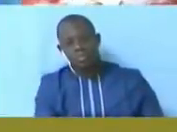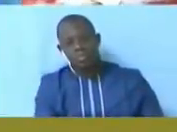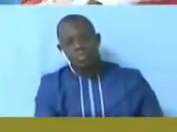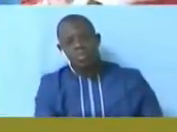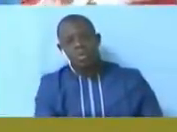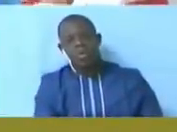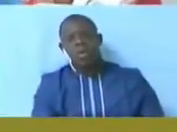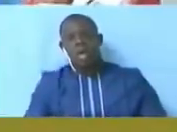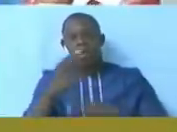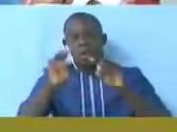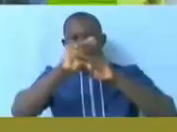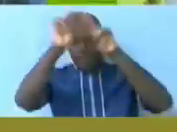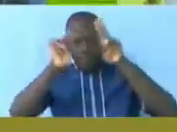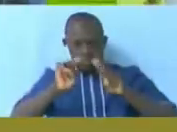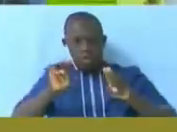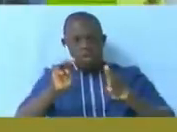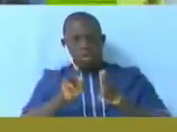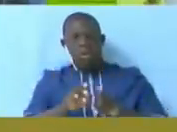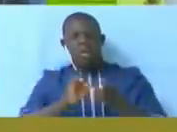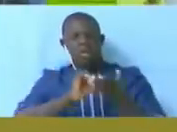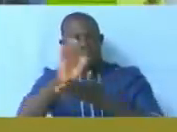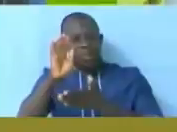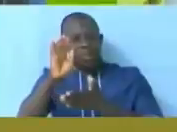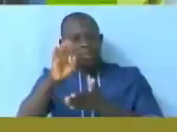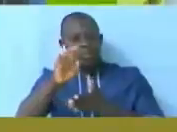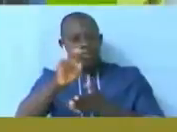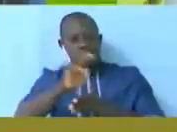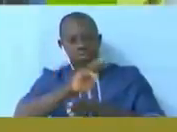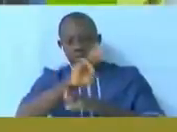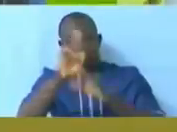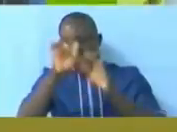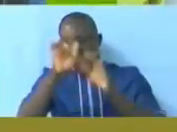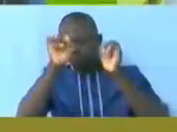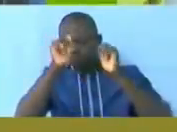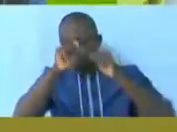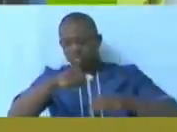alert, they would not have been arrested.